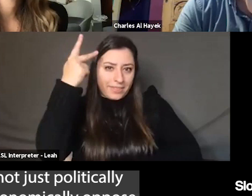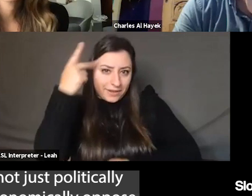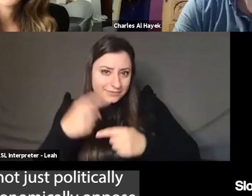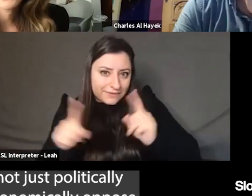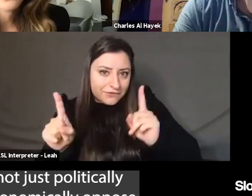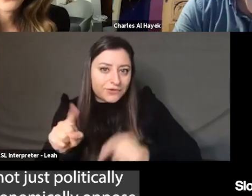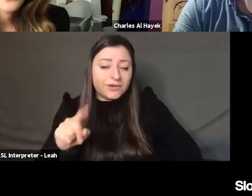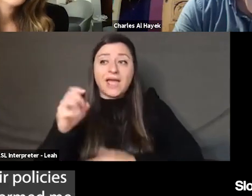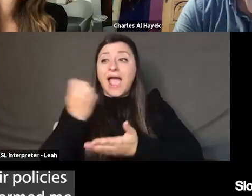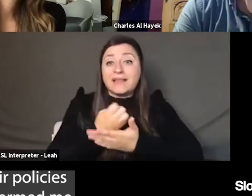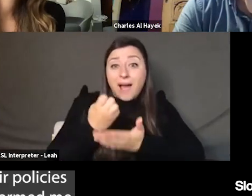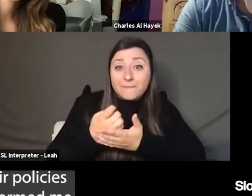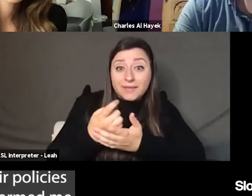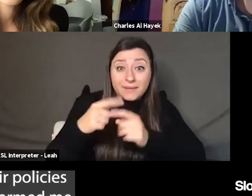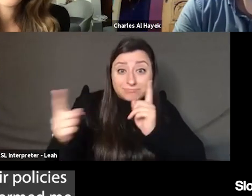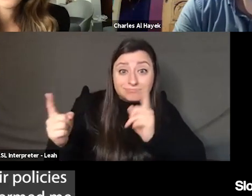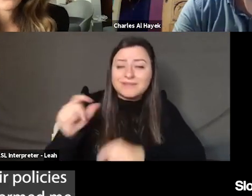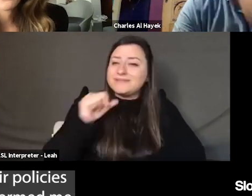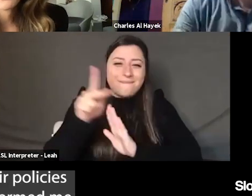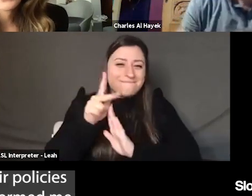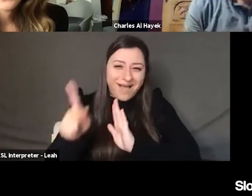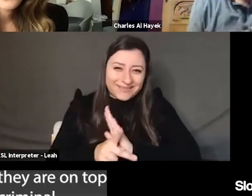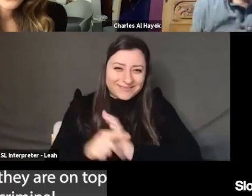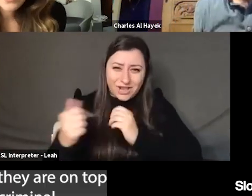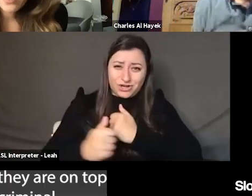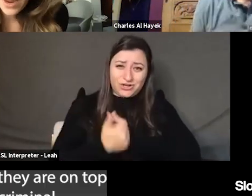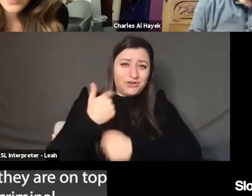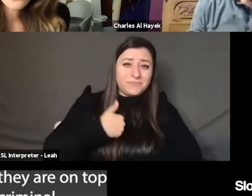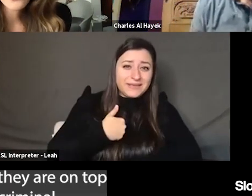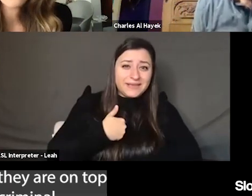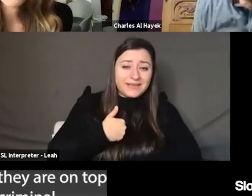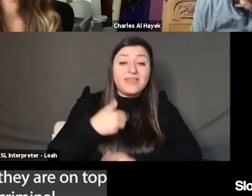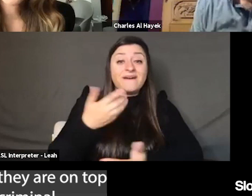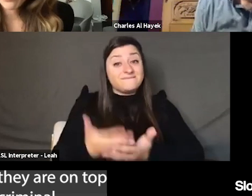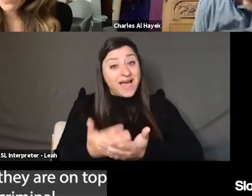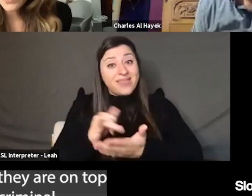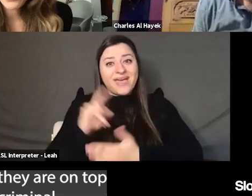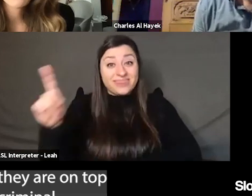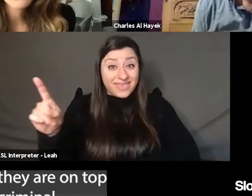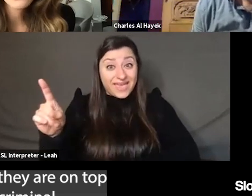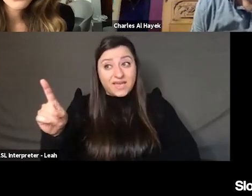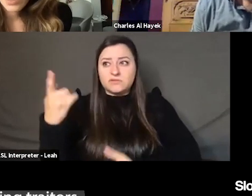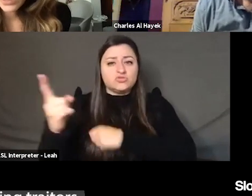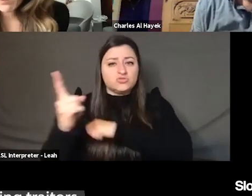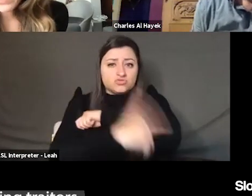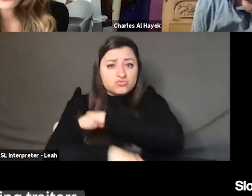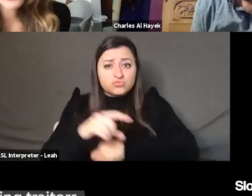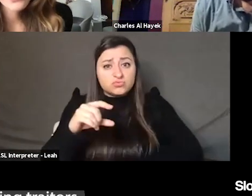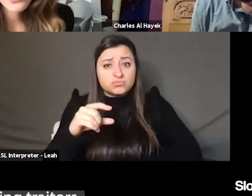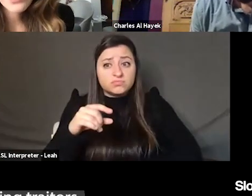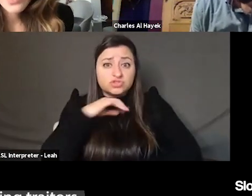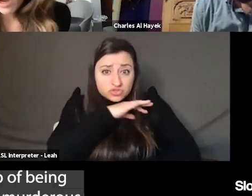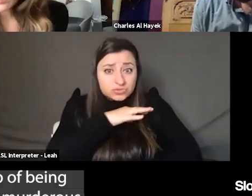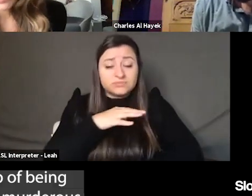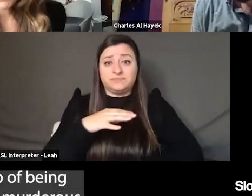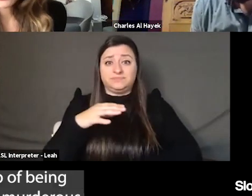just economically opposed. It's not their policies that have harmed me. It's the fact that they are on top of being criminal, on top of being